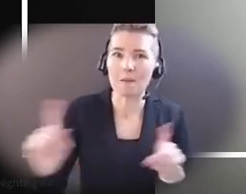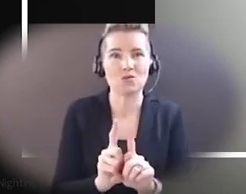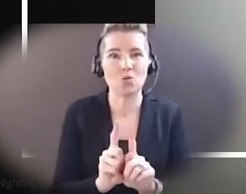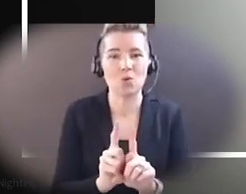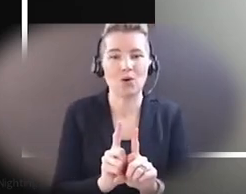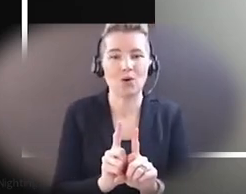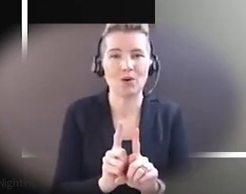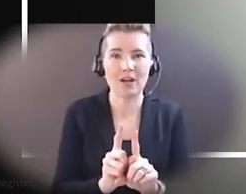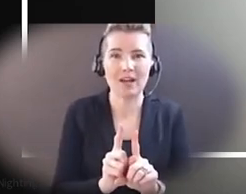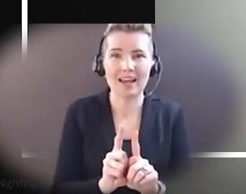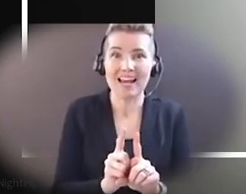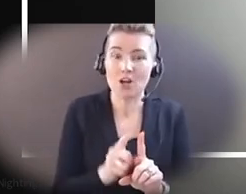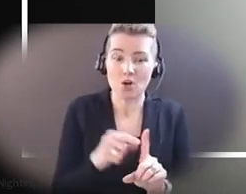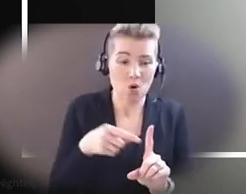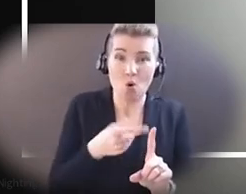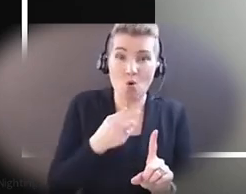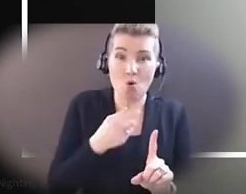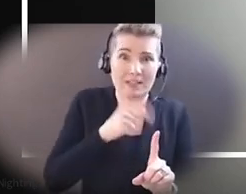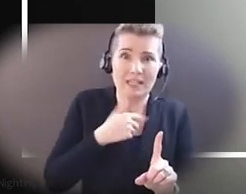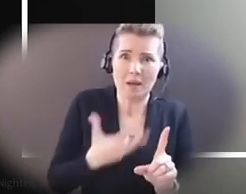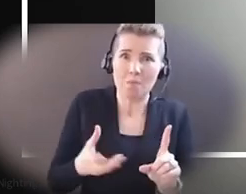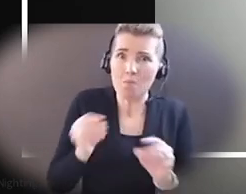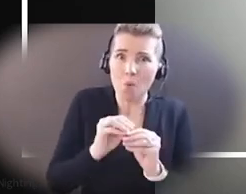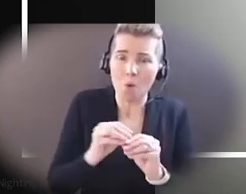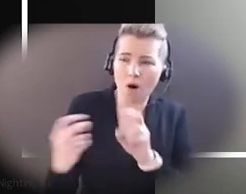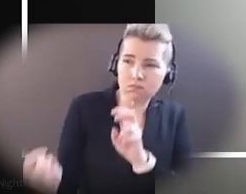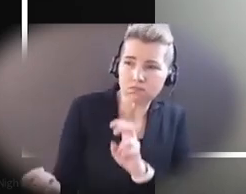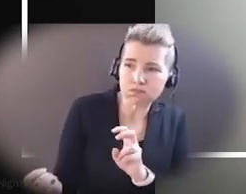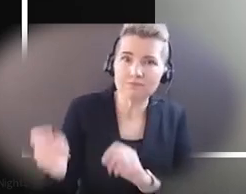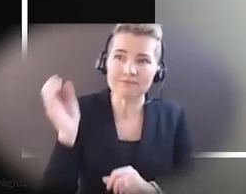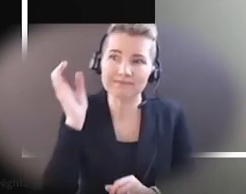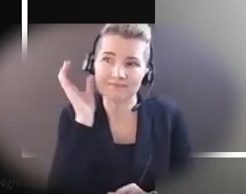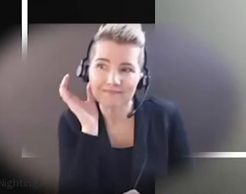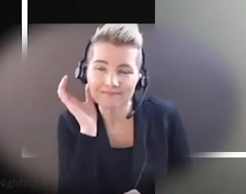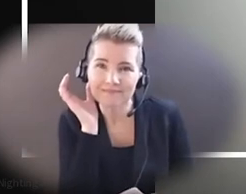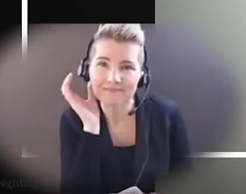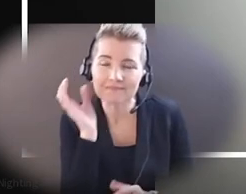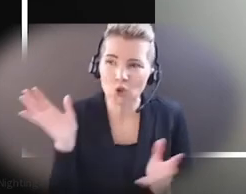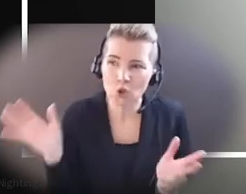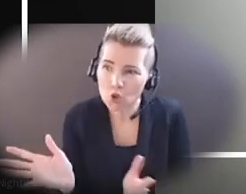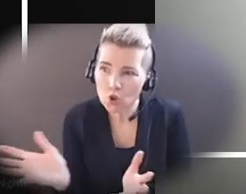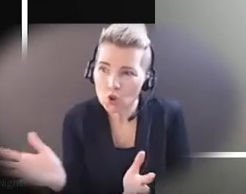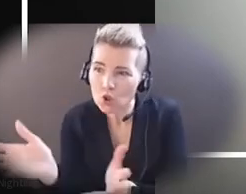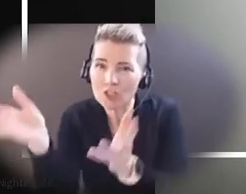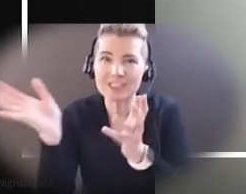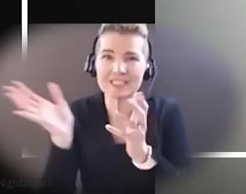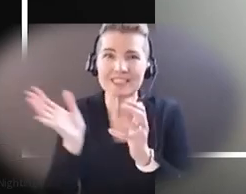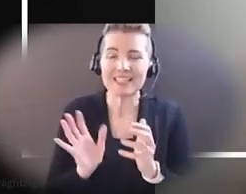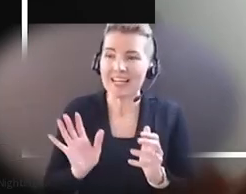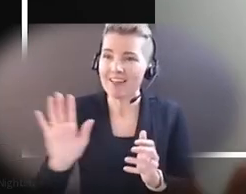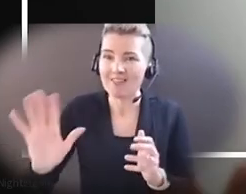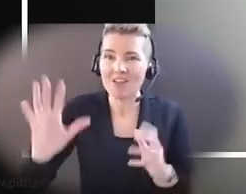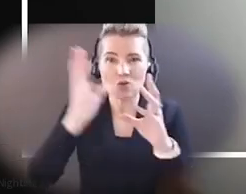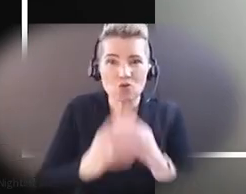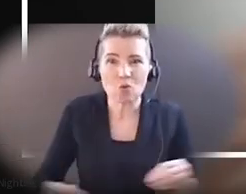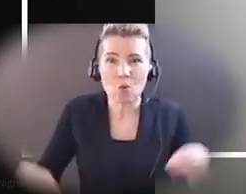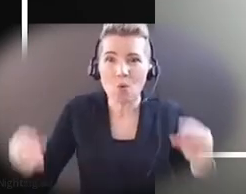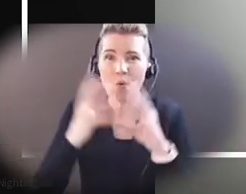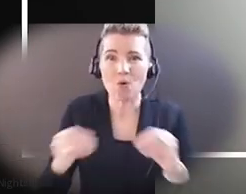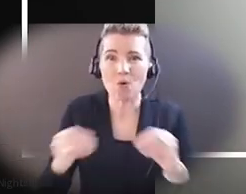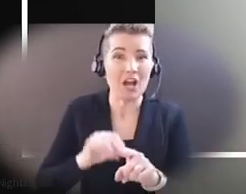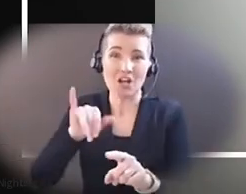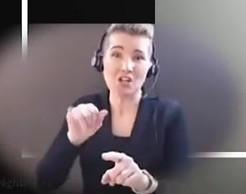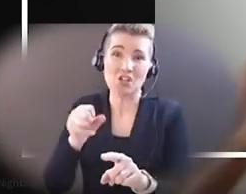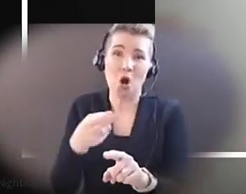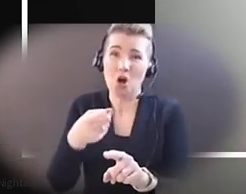of encouragement and just listening that invited their creativity to be able to tell authentic stories. Keith, Josh, you're free to jump